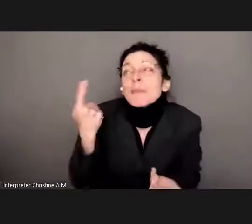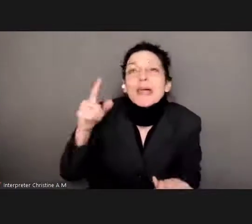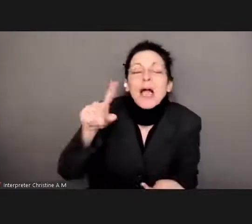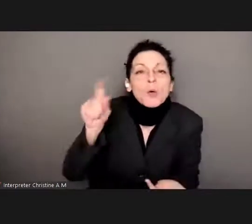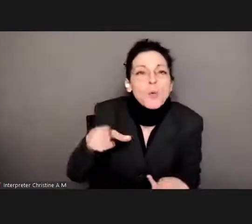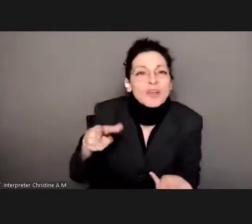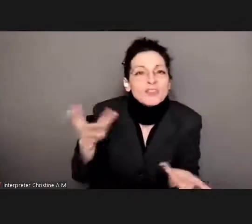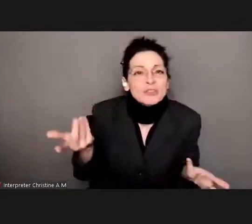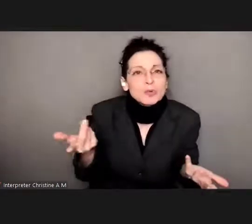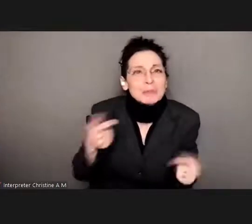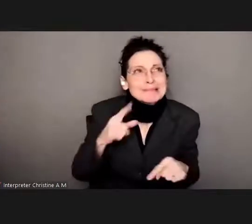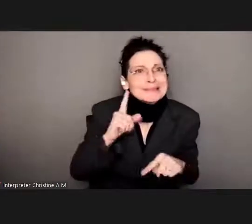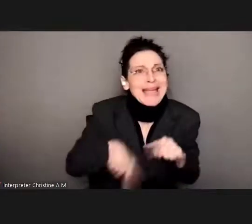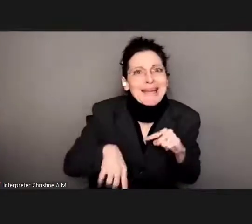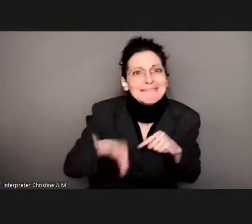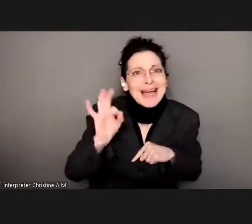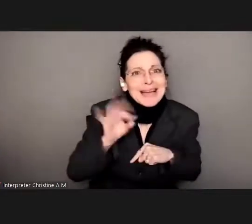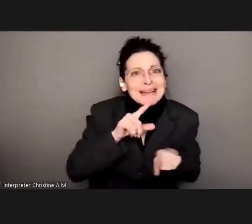unanswerable?